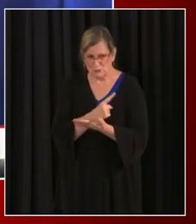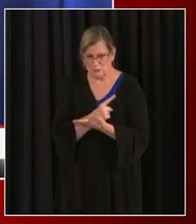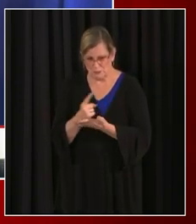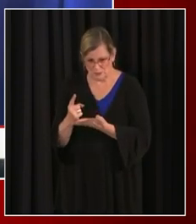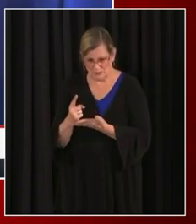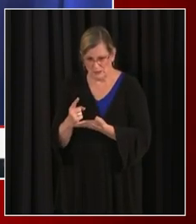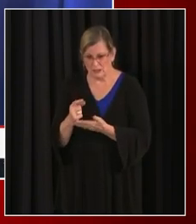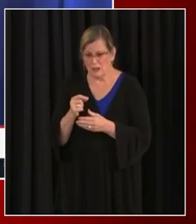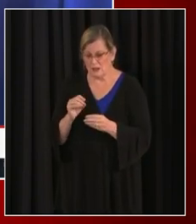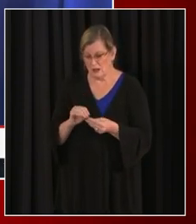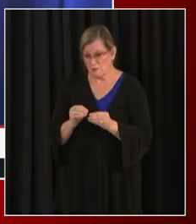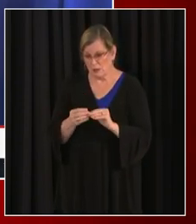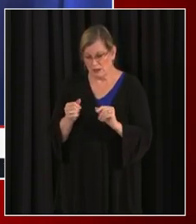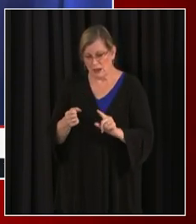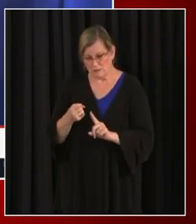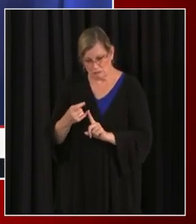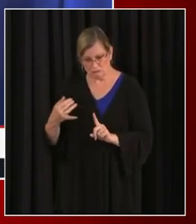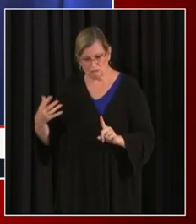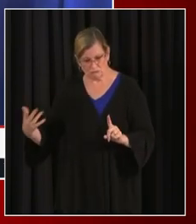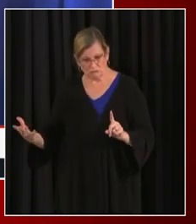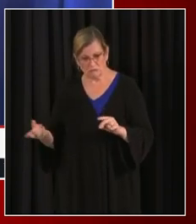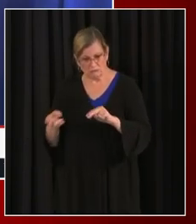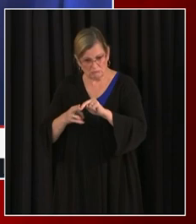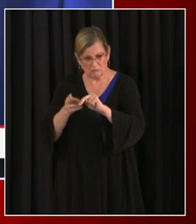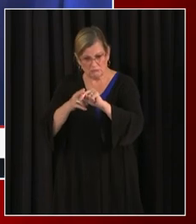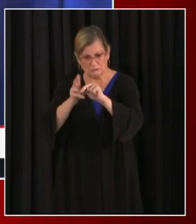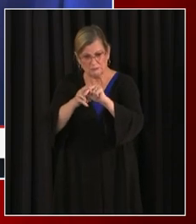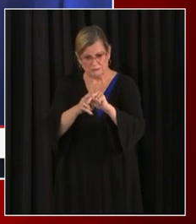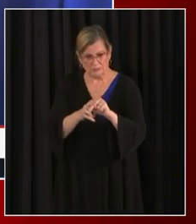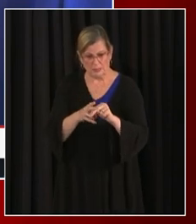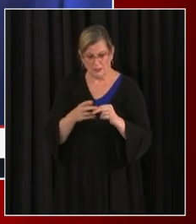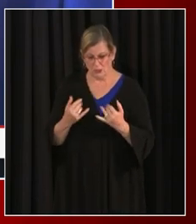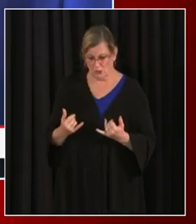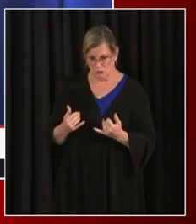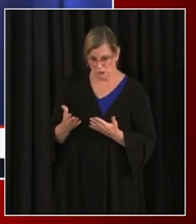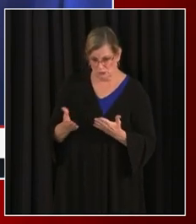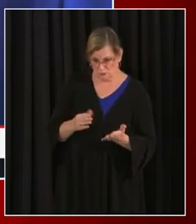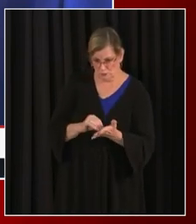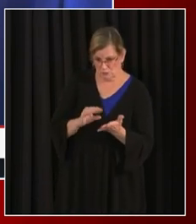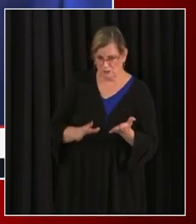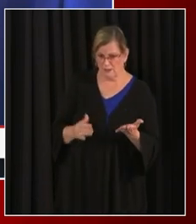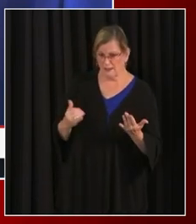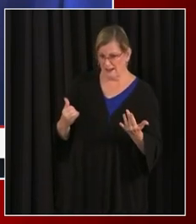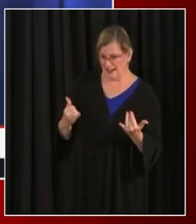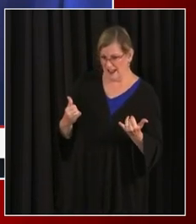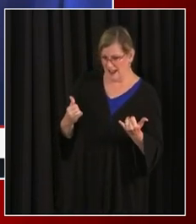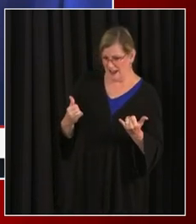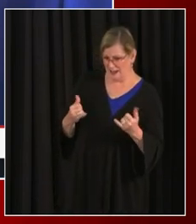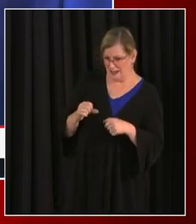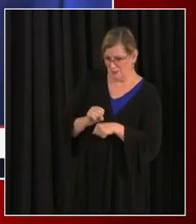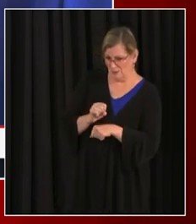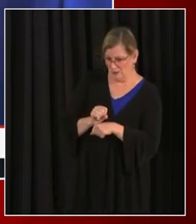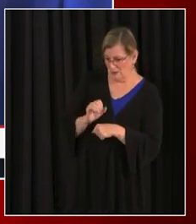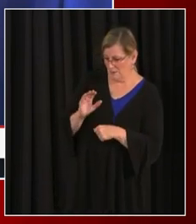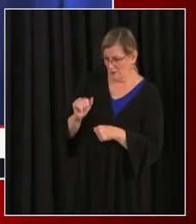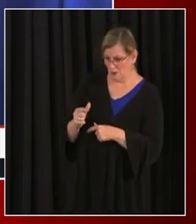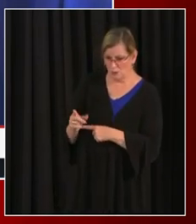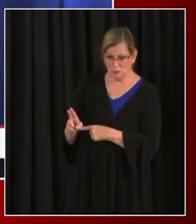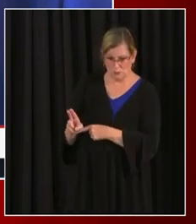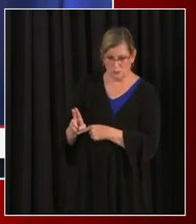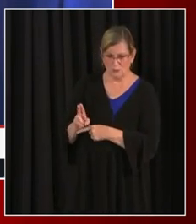number could expand. The teachers that are currently serving the students there are teachers that were employed at Ballou State. high